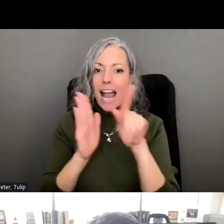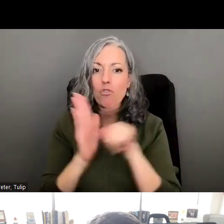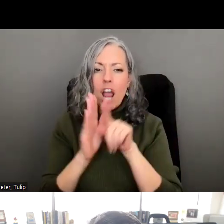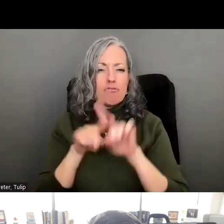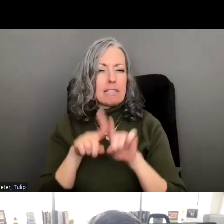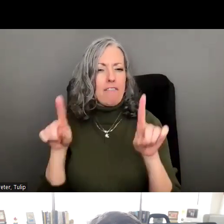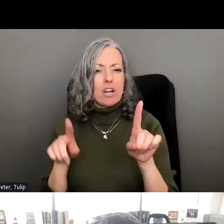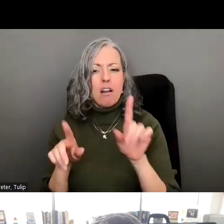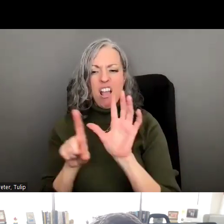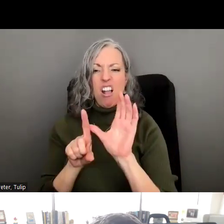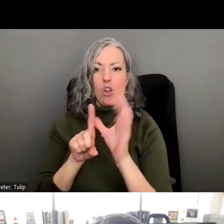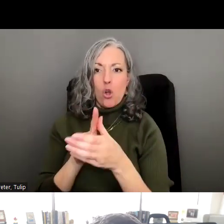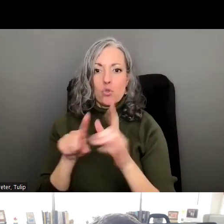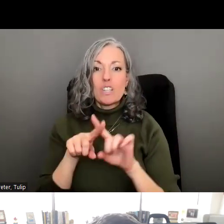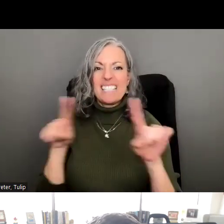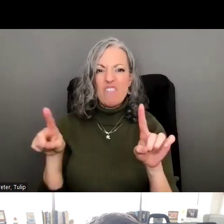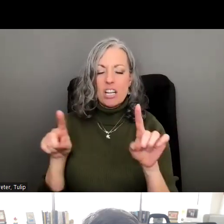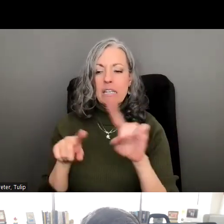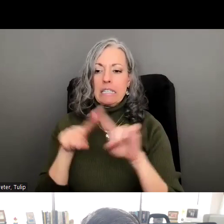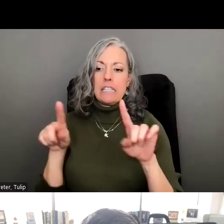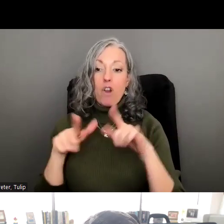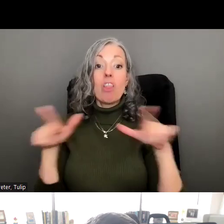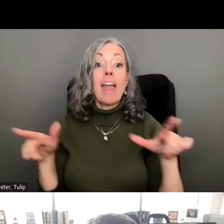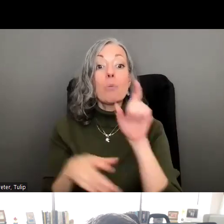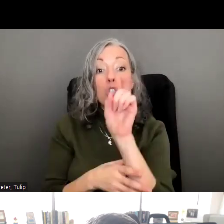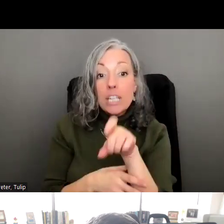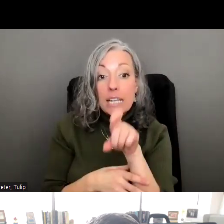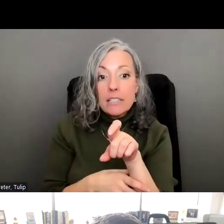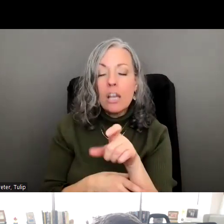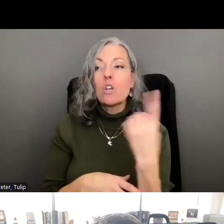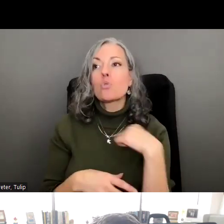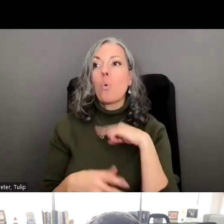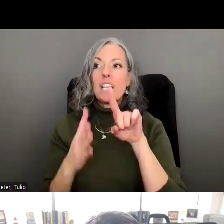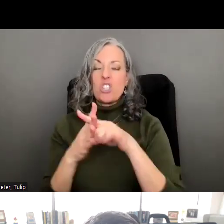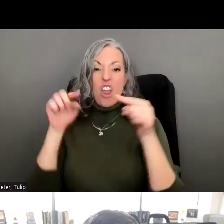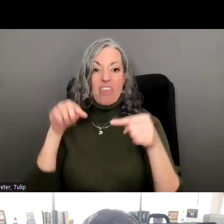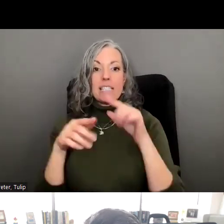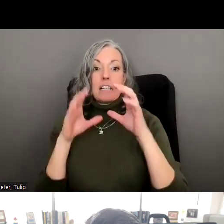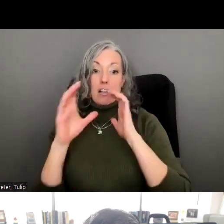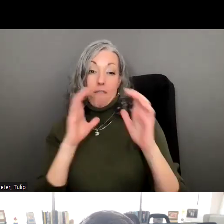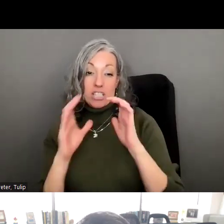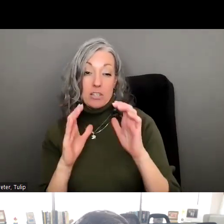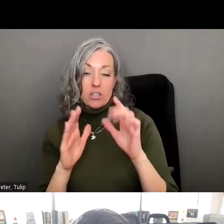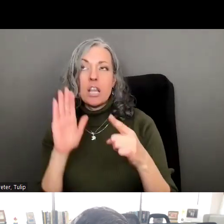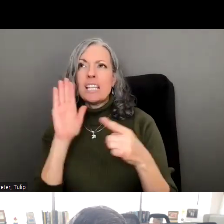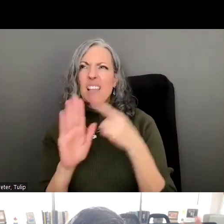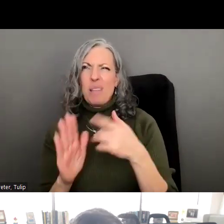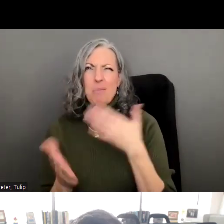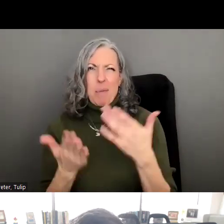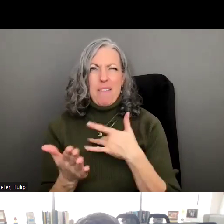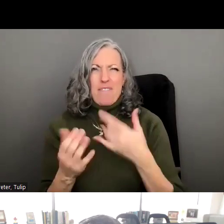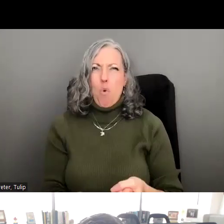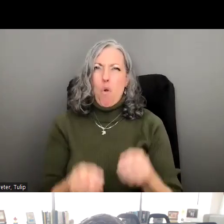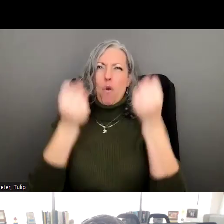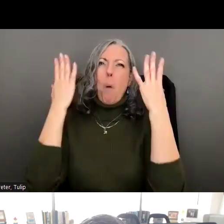cultural experience, different language access needs. And so as we begin this conversation, it sometimes can be overwhelming to think